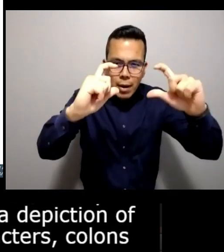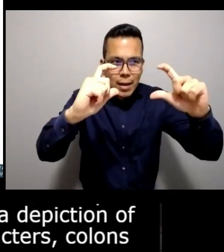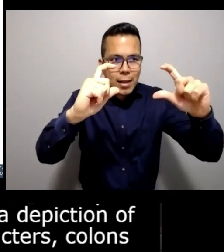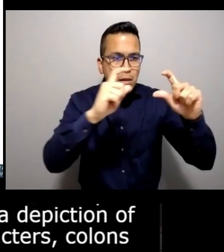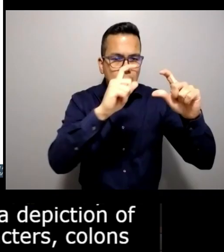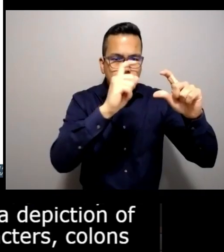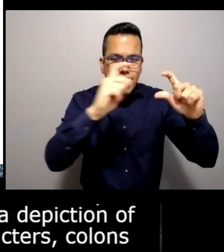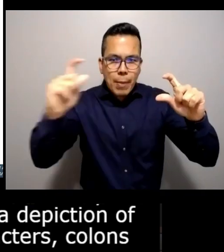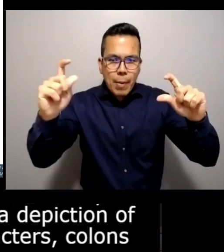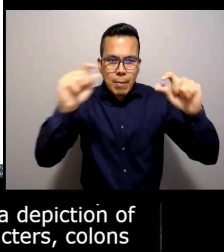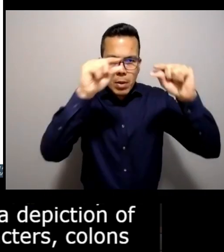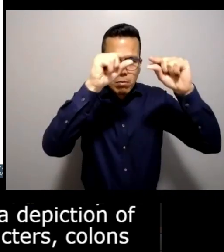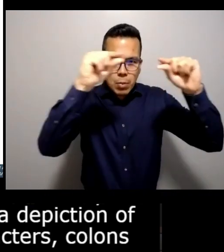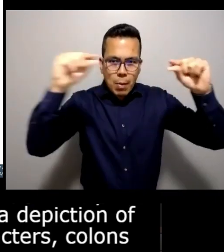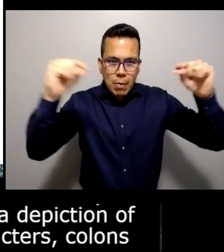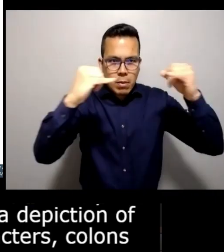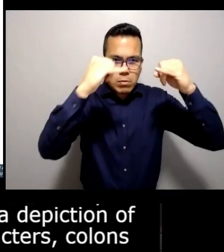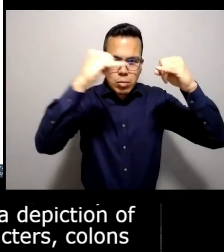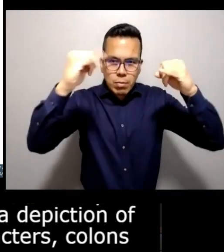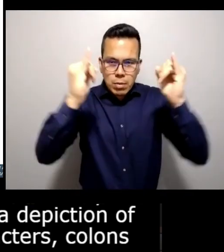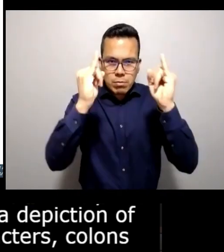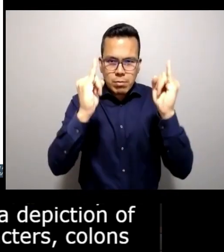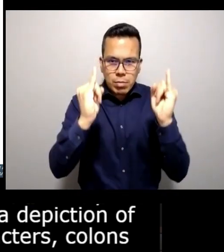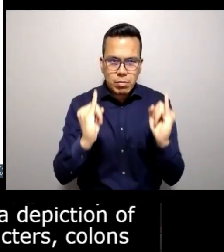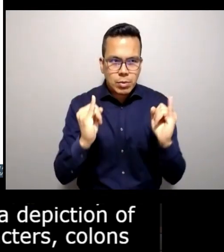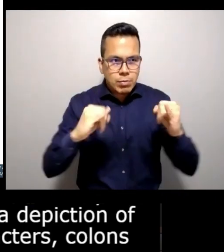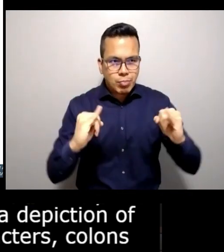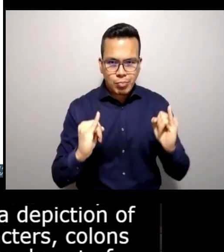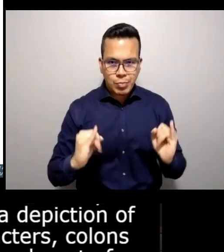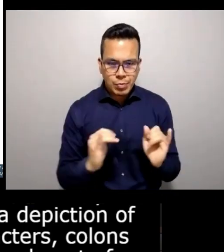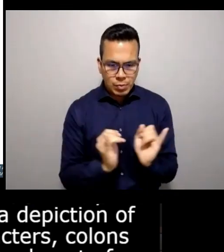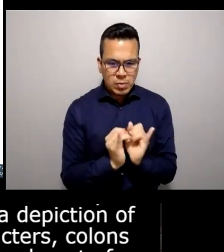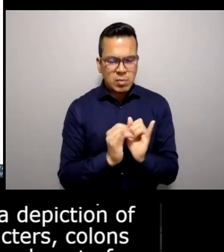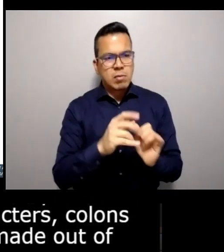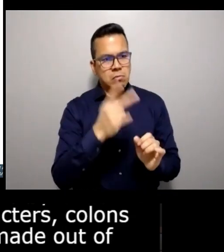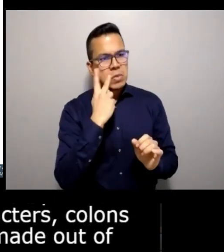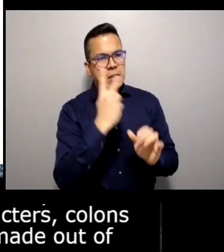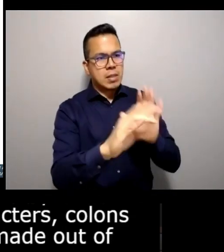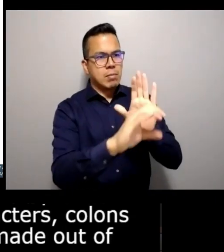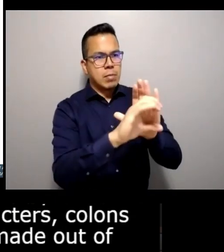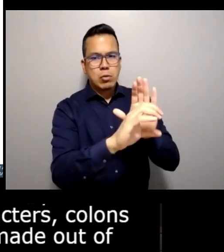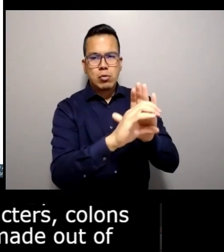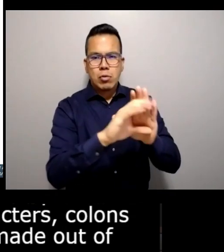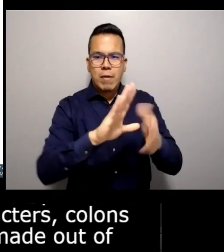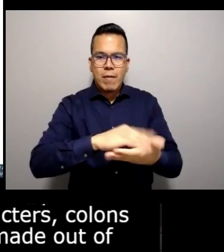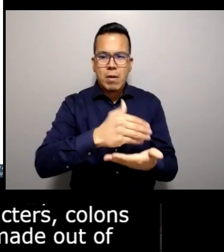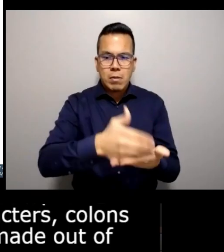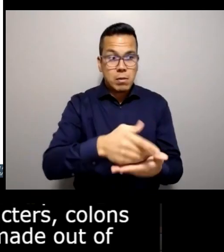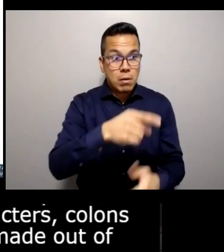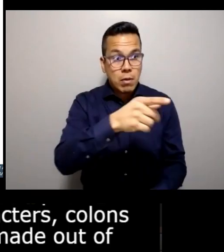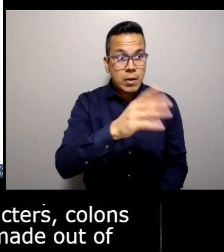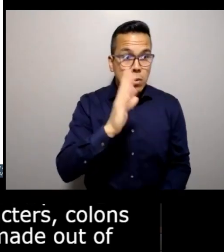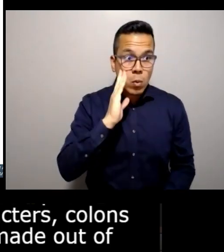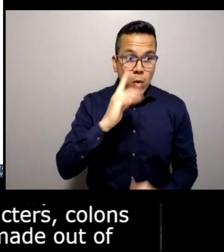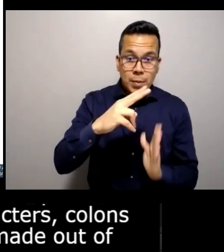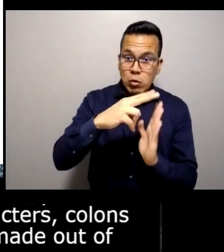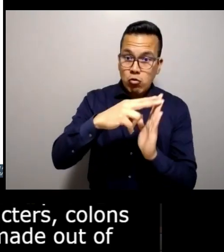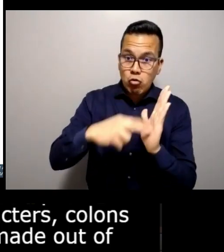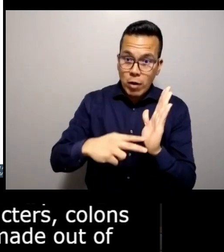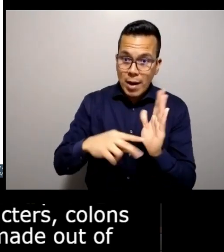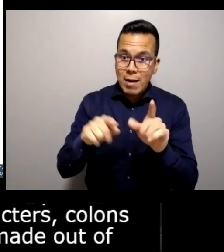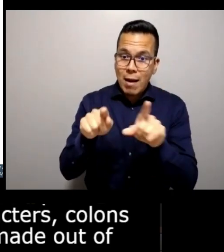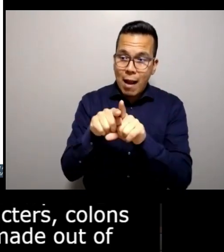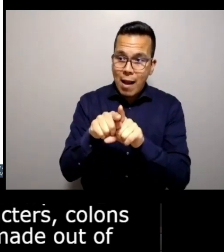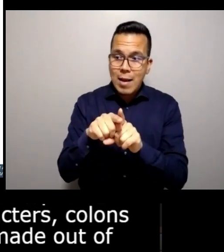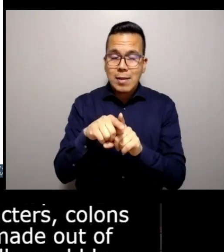"Hello World" made out of the letters, but that is not going to be read as "Hello World" by a